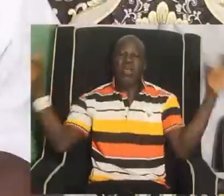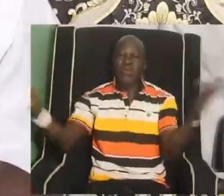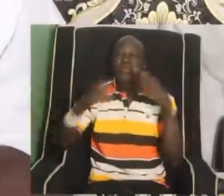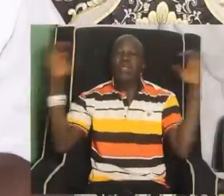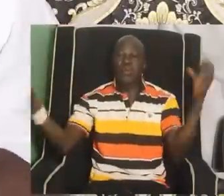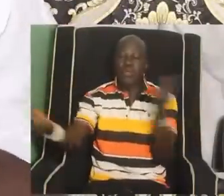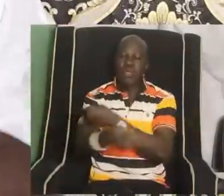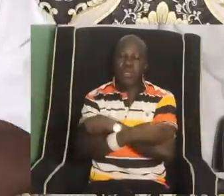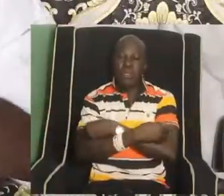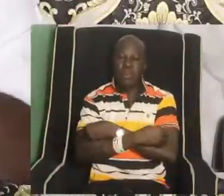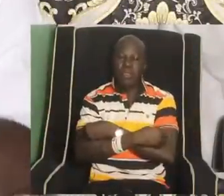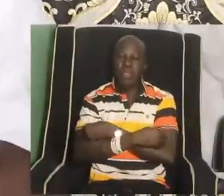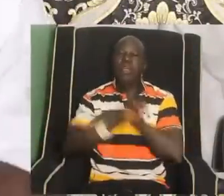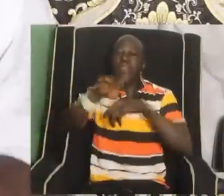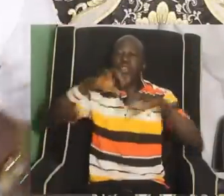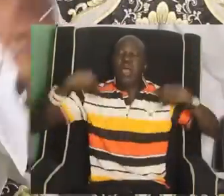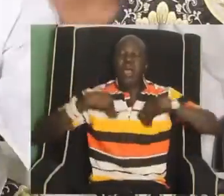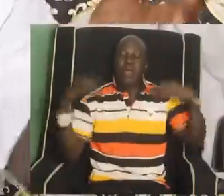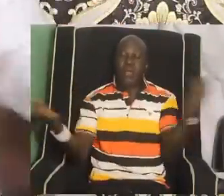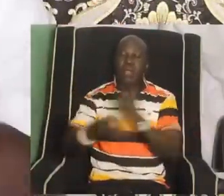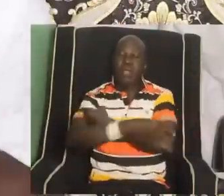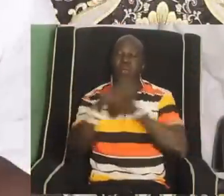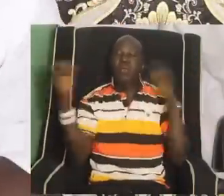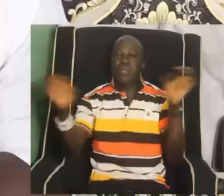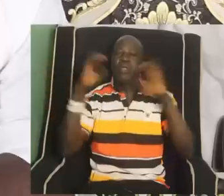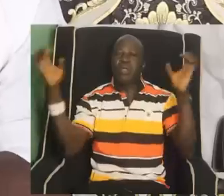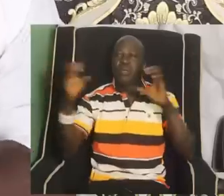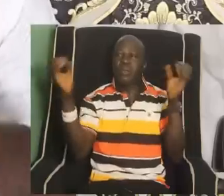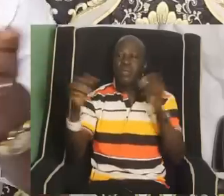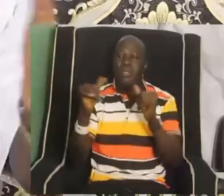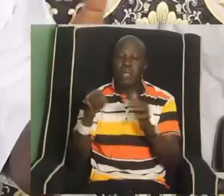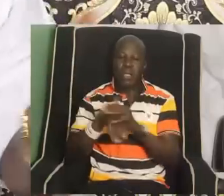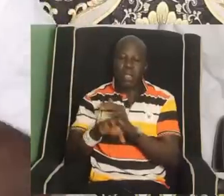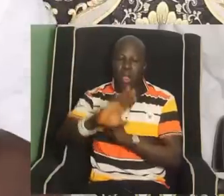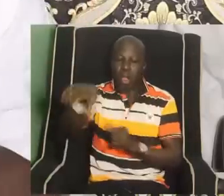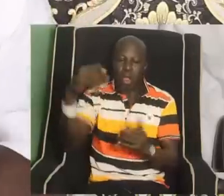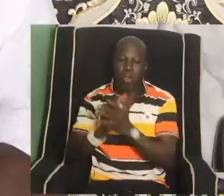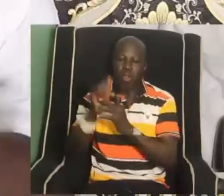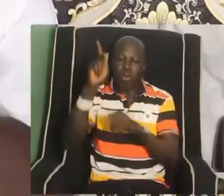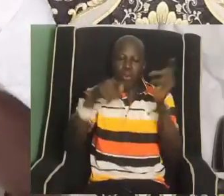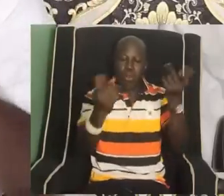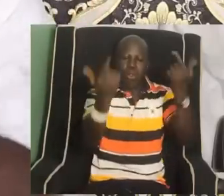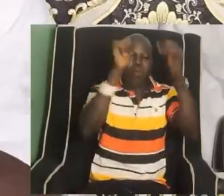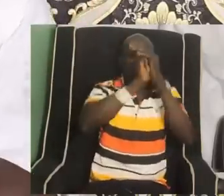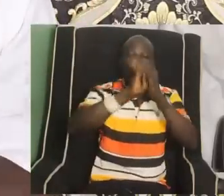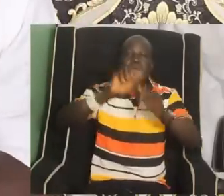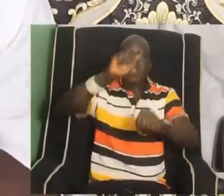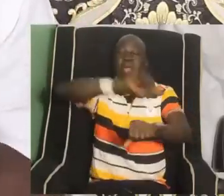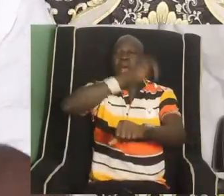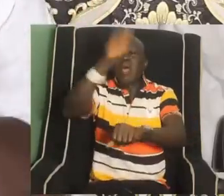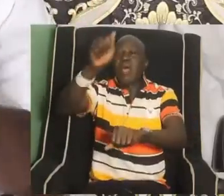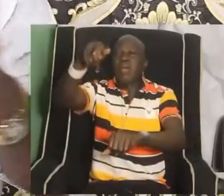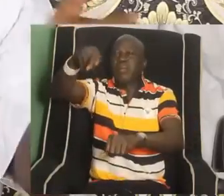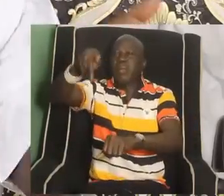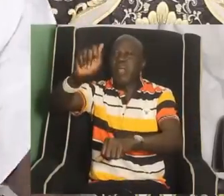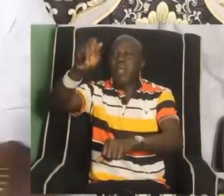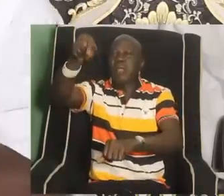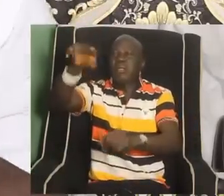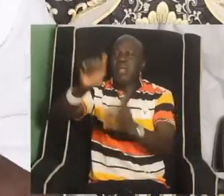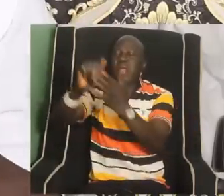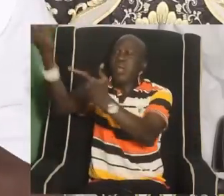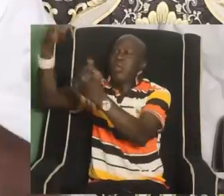are celebration. The Lord of them are celebration. The Lord of them are celebration. The Lord of them